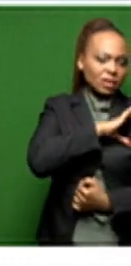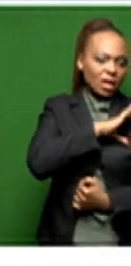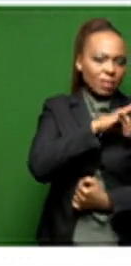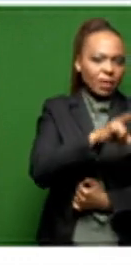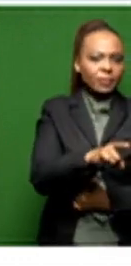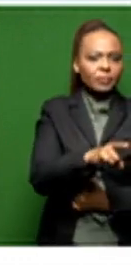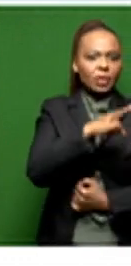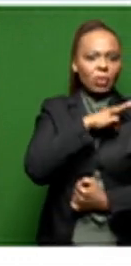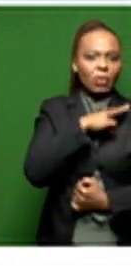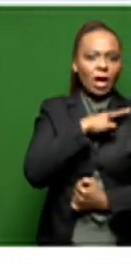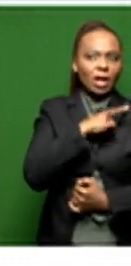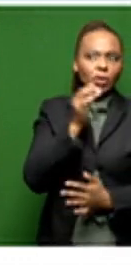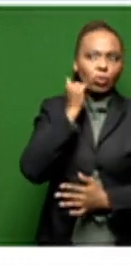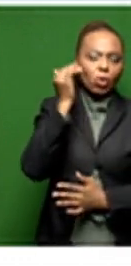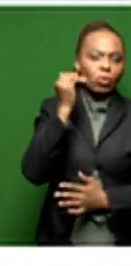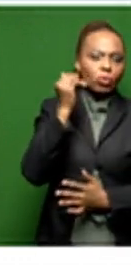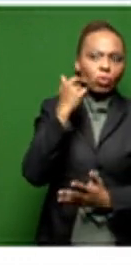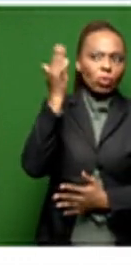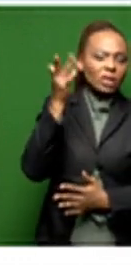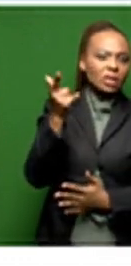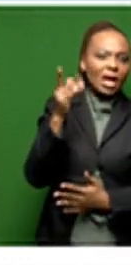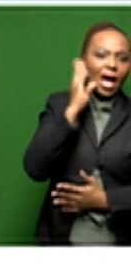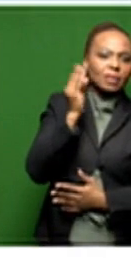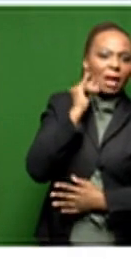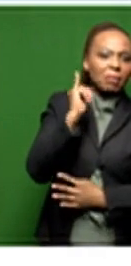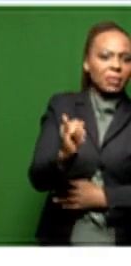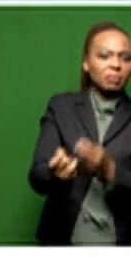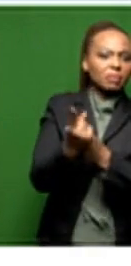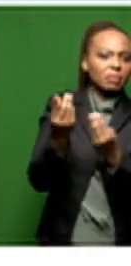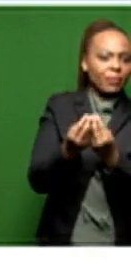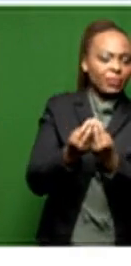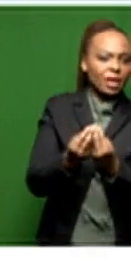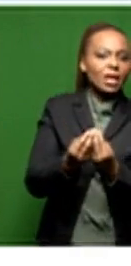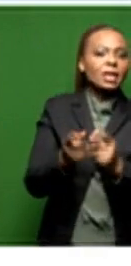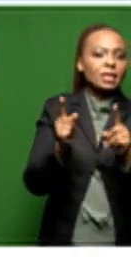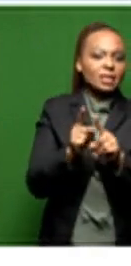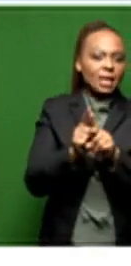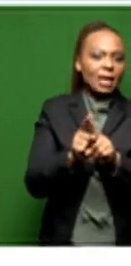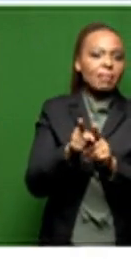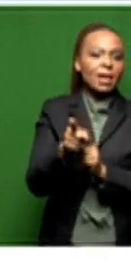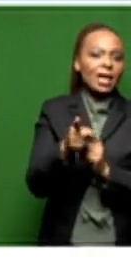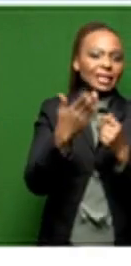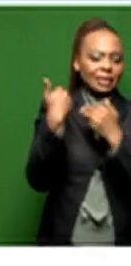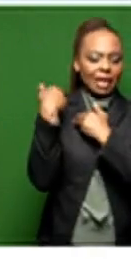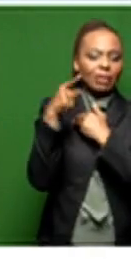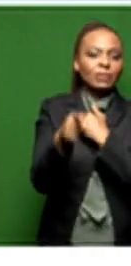contactless experience, but at the same time be confident in the security of the system itself.